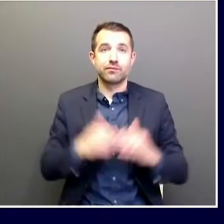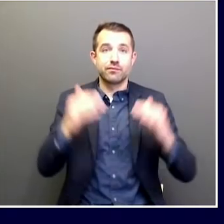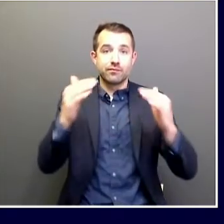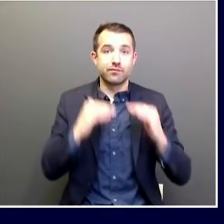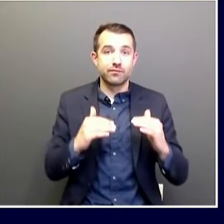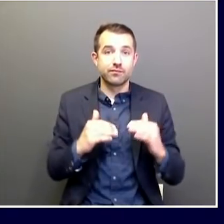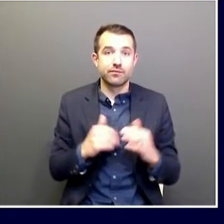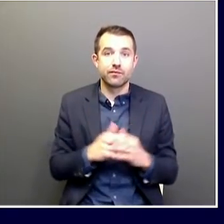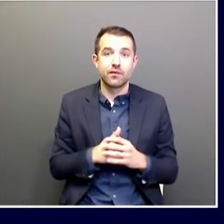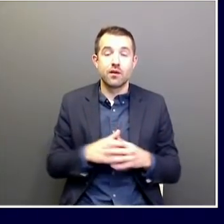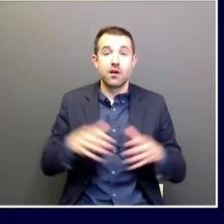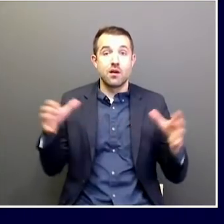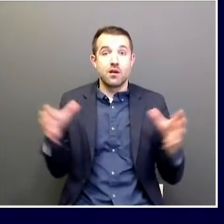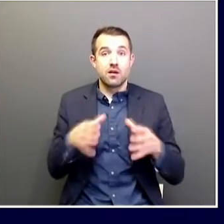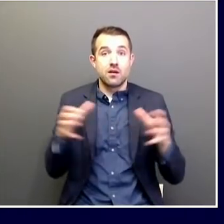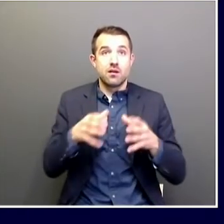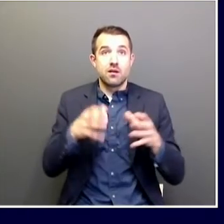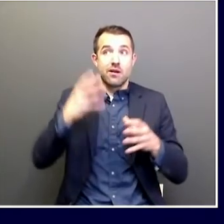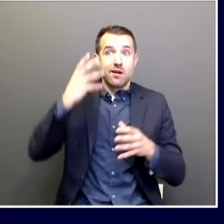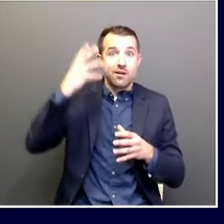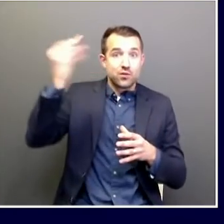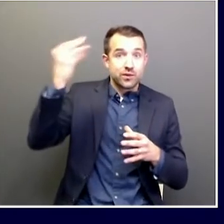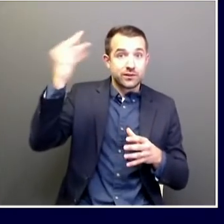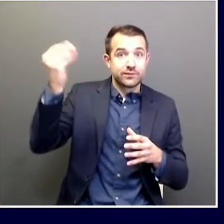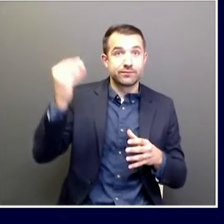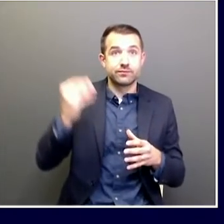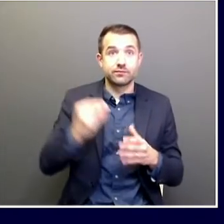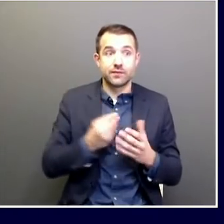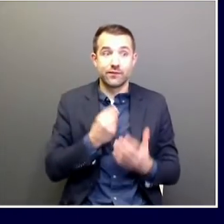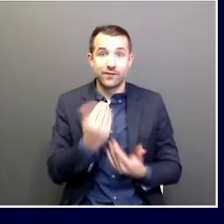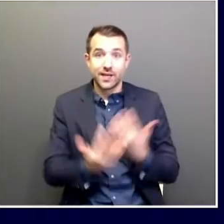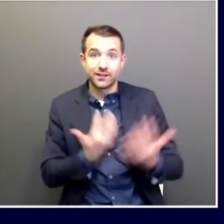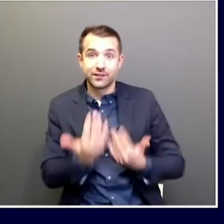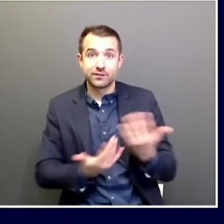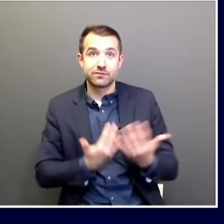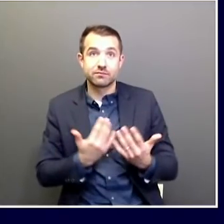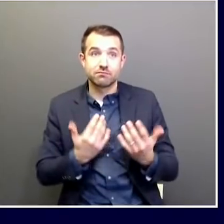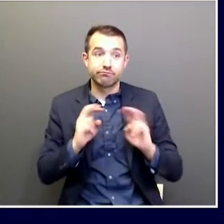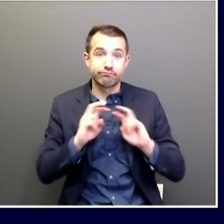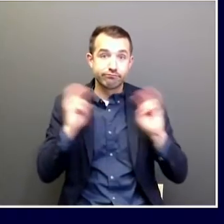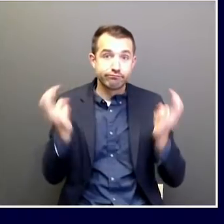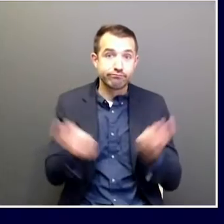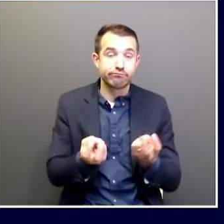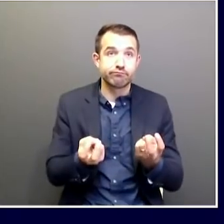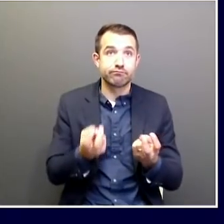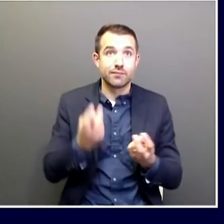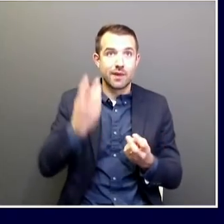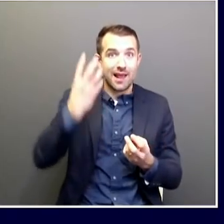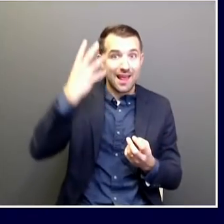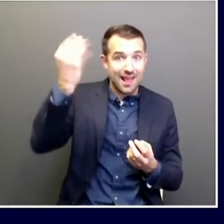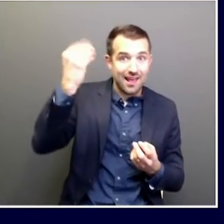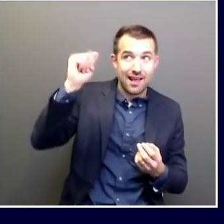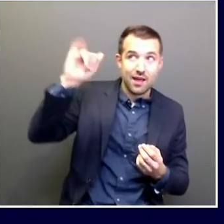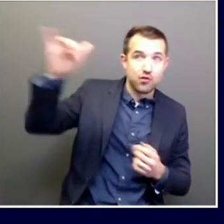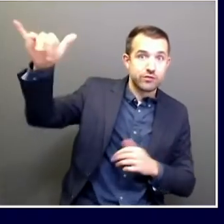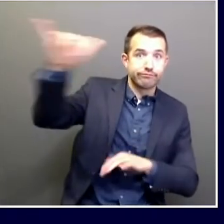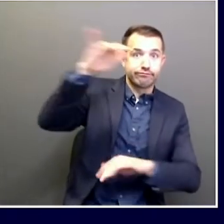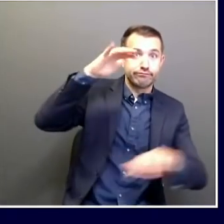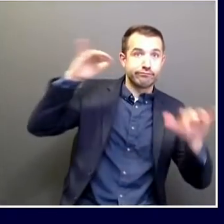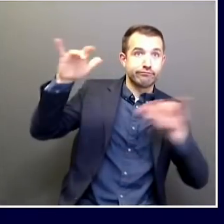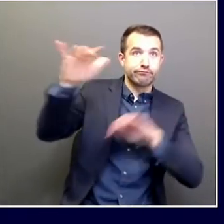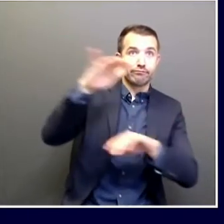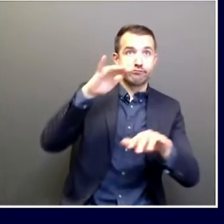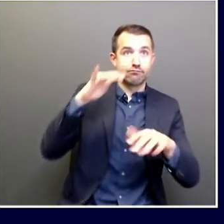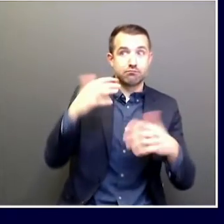fire, outside, where there's as much ventilation as possible. And when you are indoors, you can do things to open windows